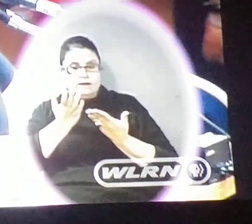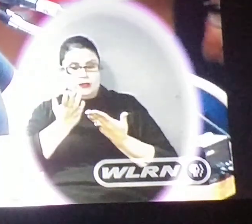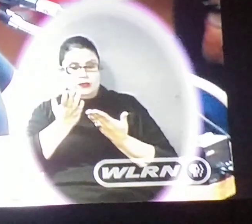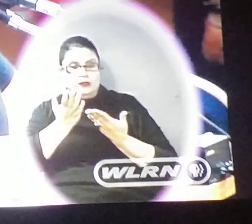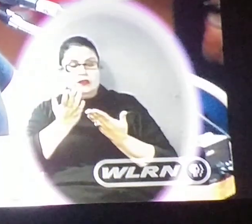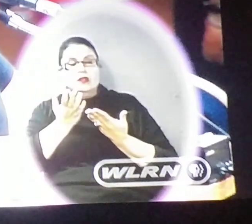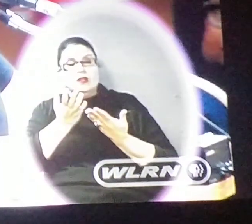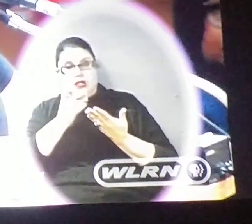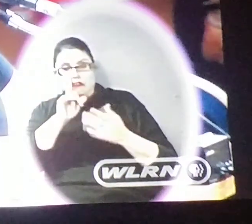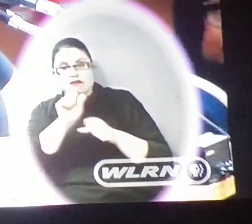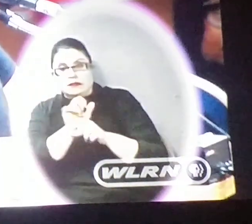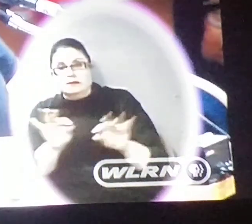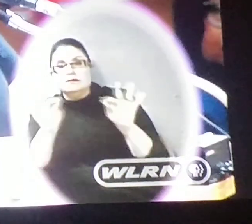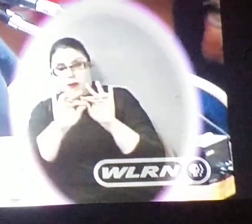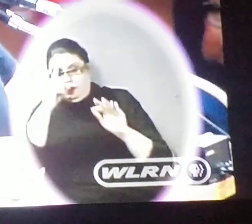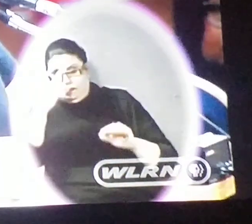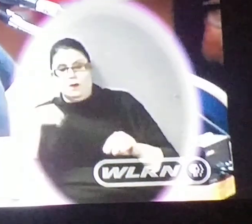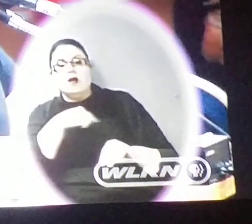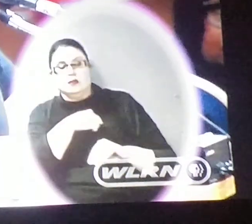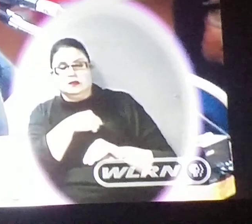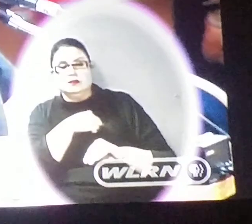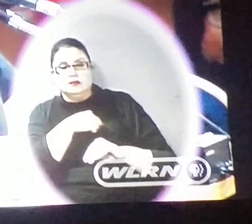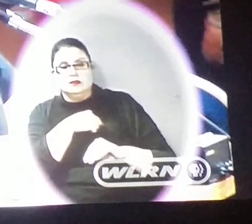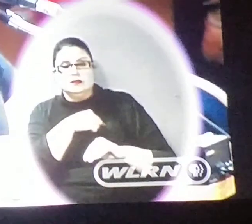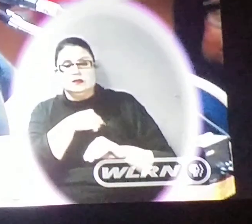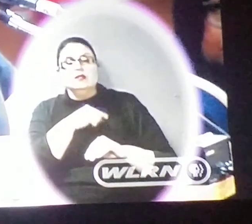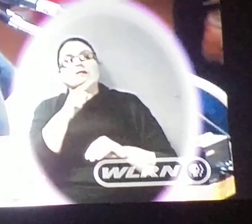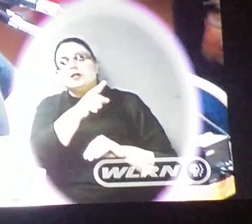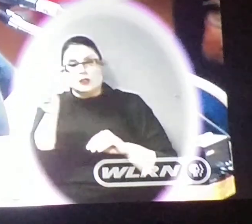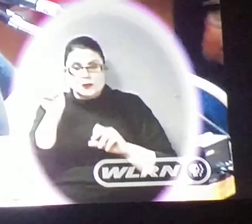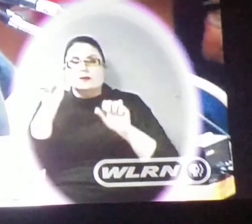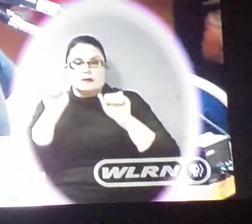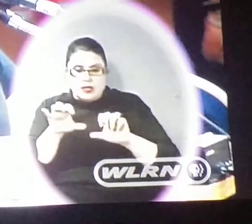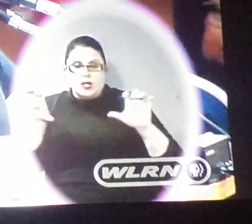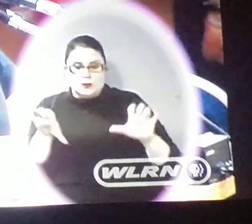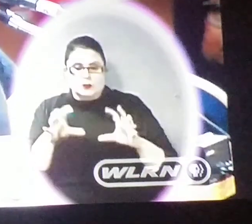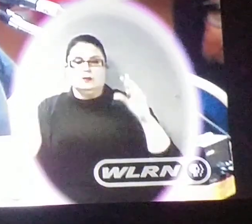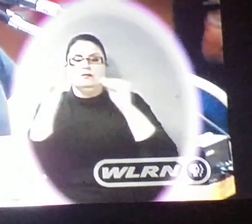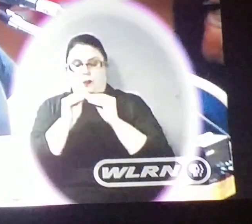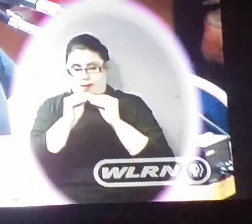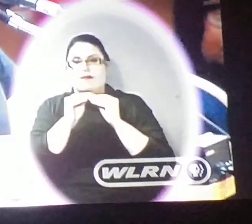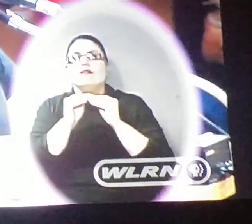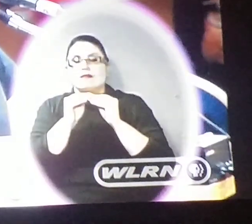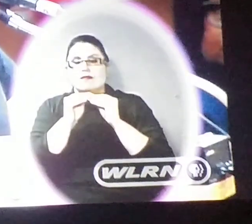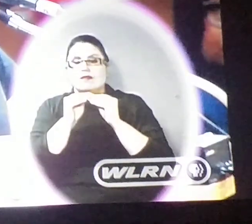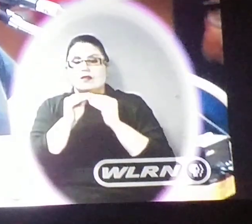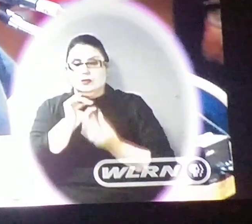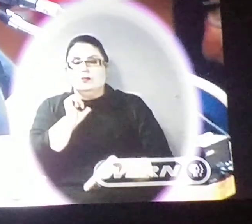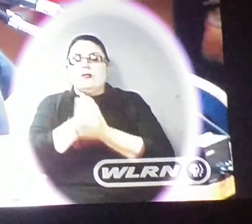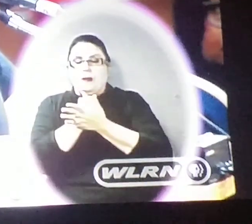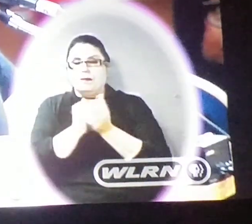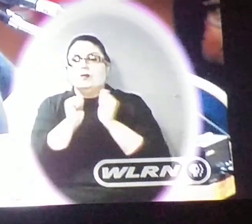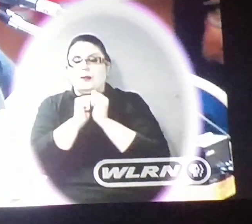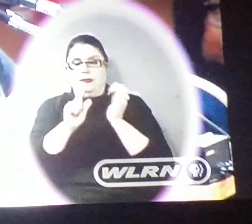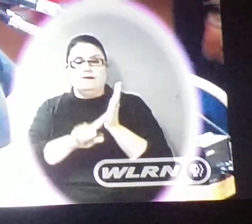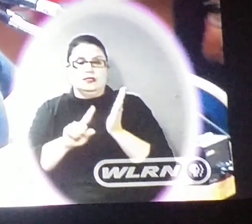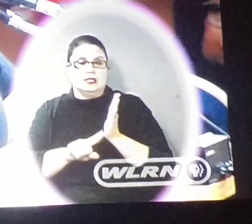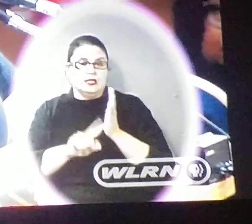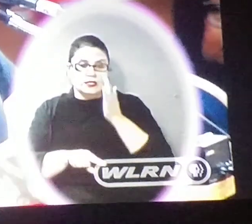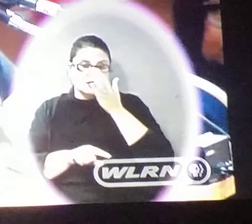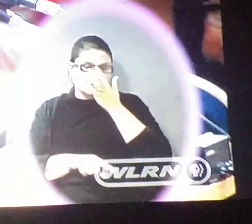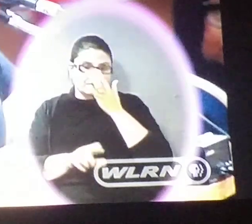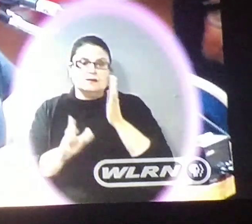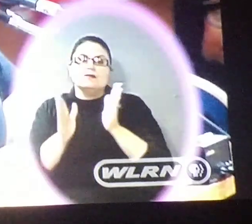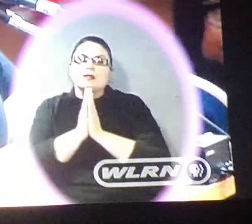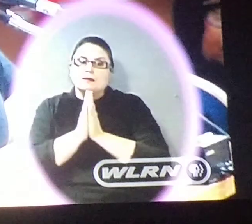does mean so much to us. There is something more you can do personally to help with this investigation.